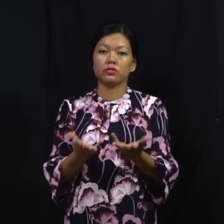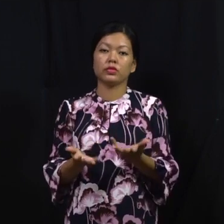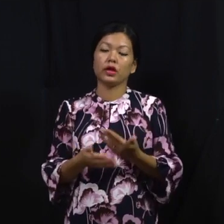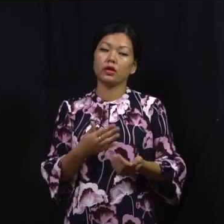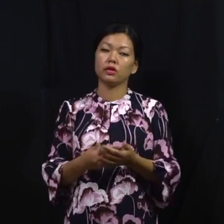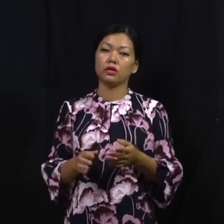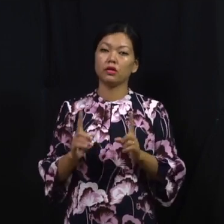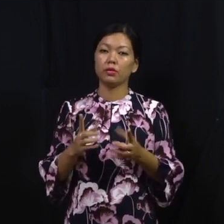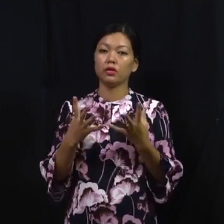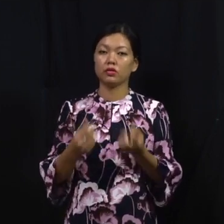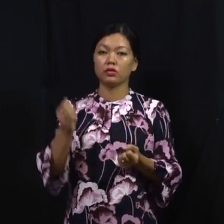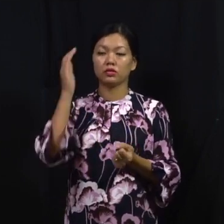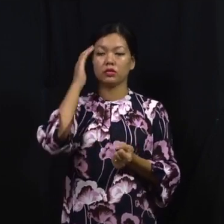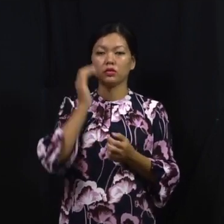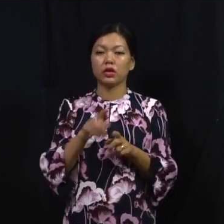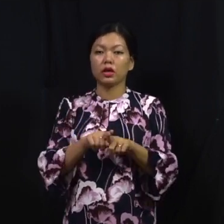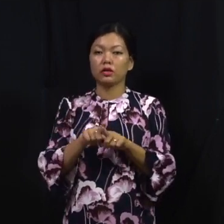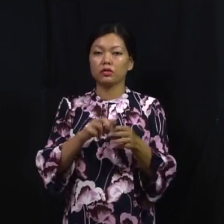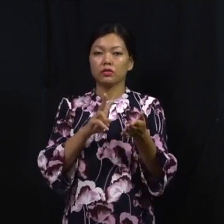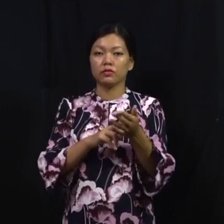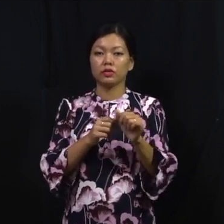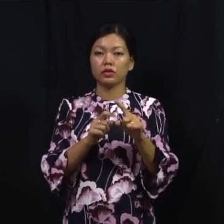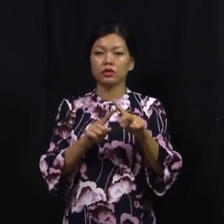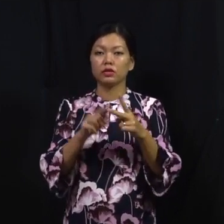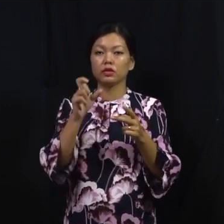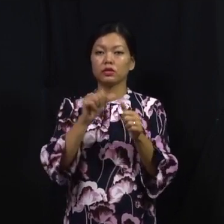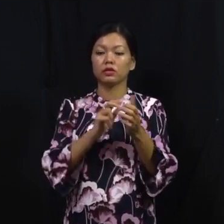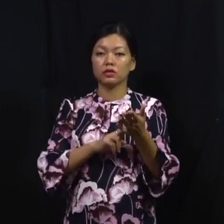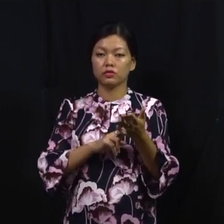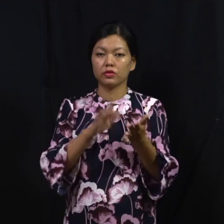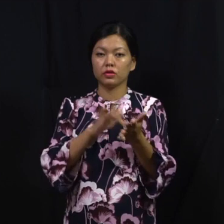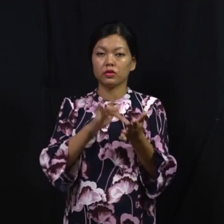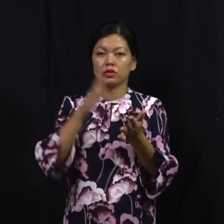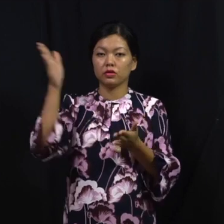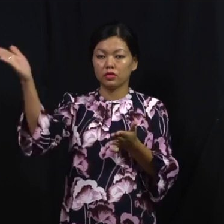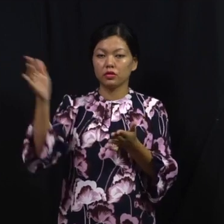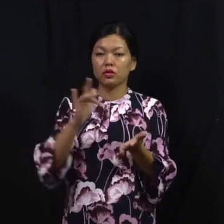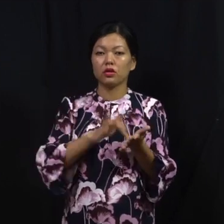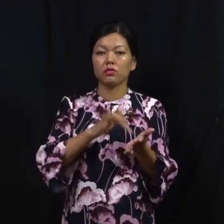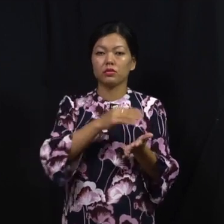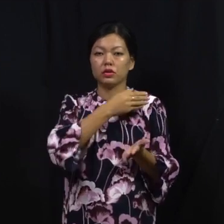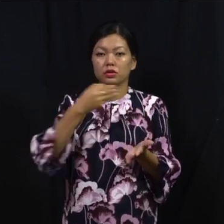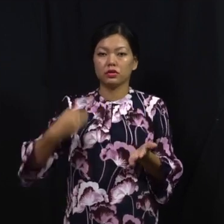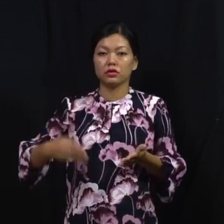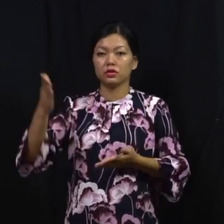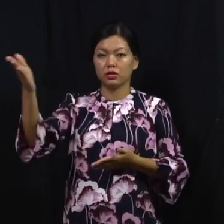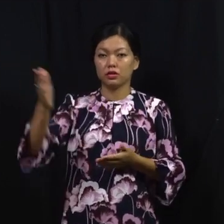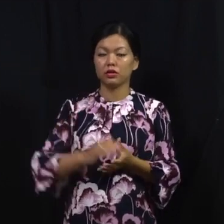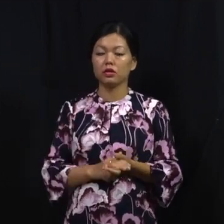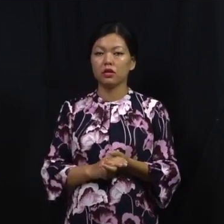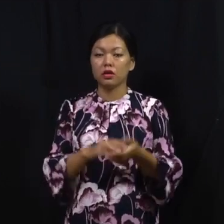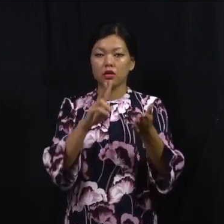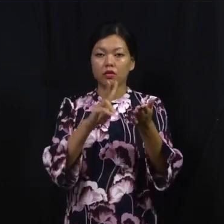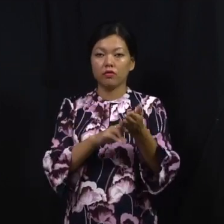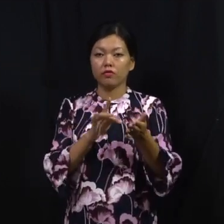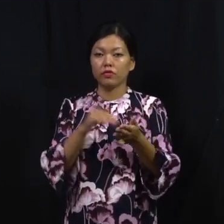countries like Vatican City, okay, and other state like China. When we compare these two, one is very small and the other is very big, but